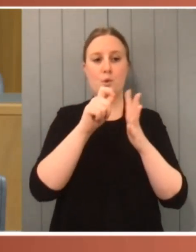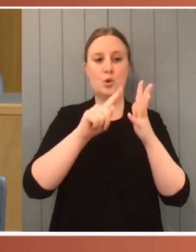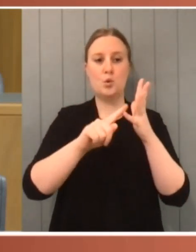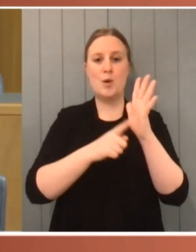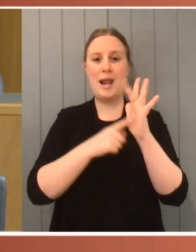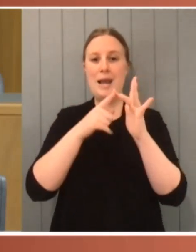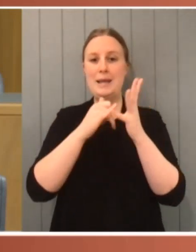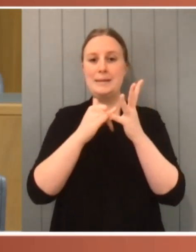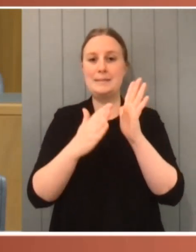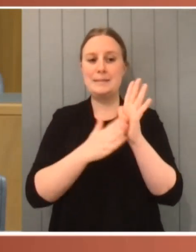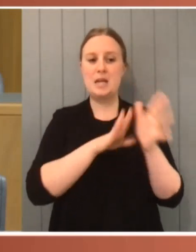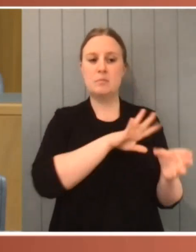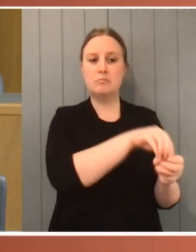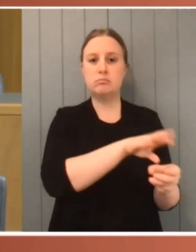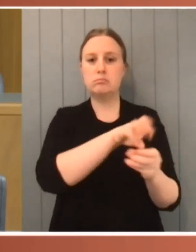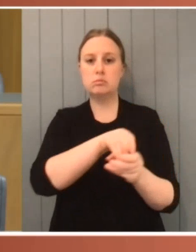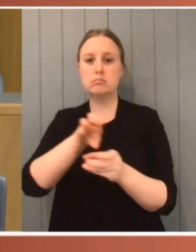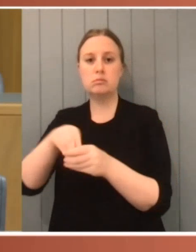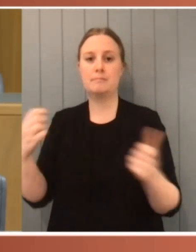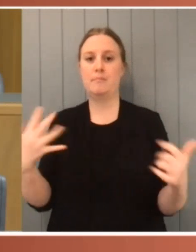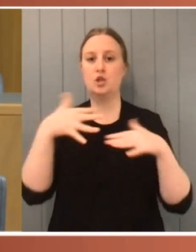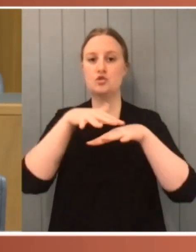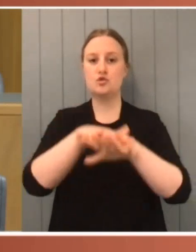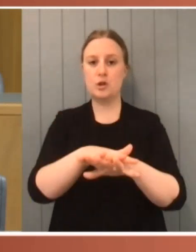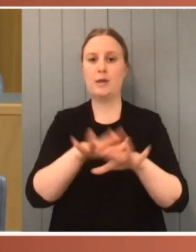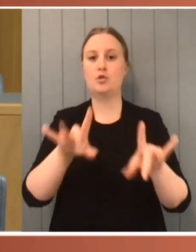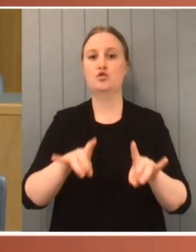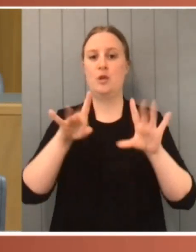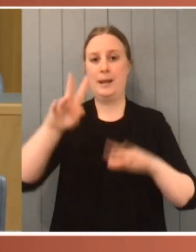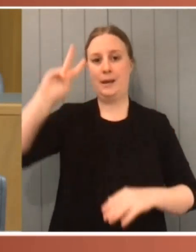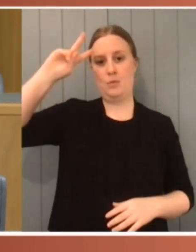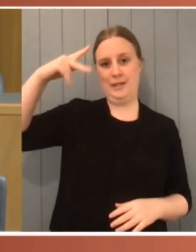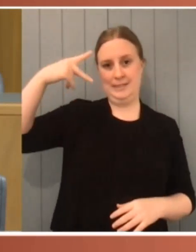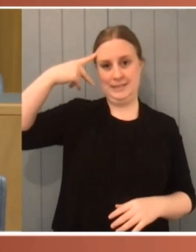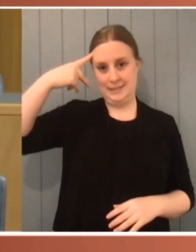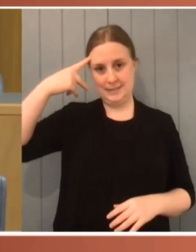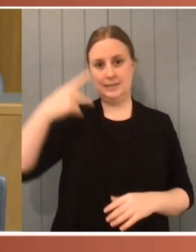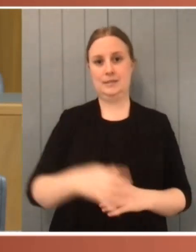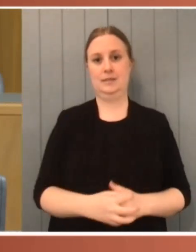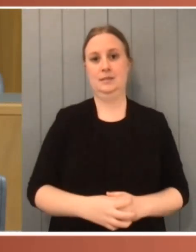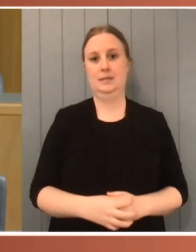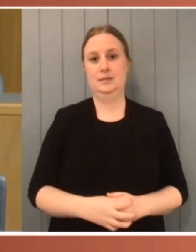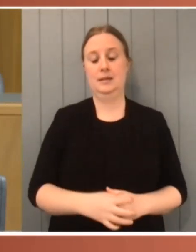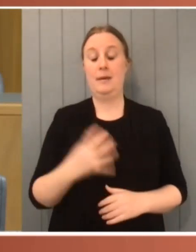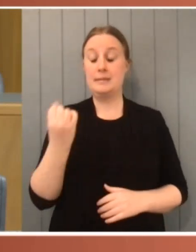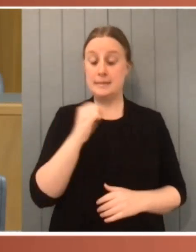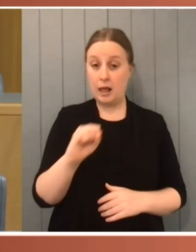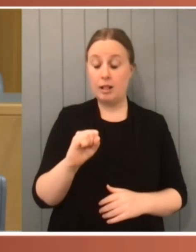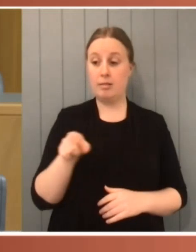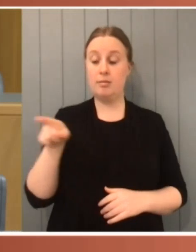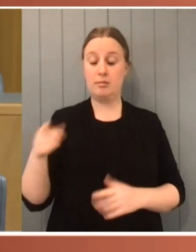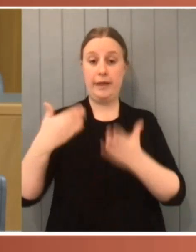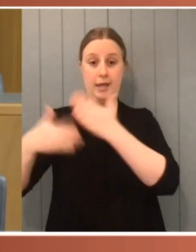Australian politics through the Liberal Party's rightward ideological pivot. Still, McIntyre's fundamental